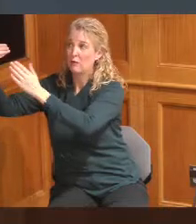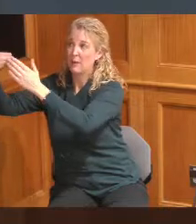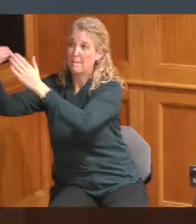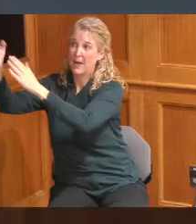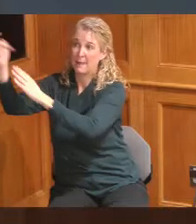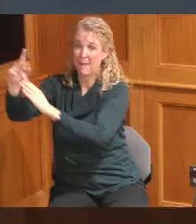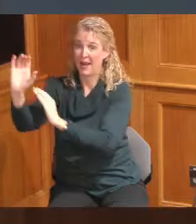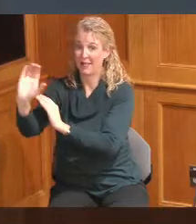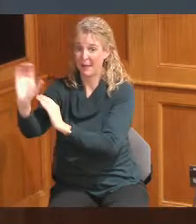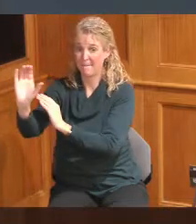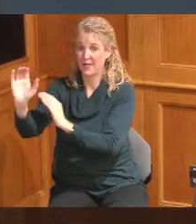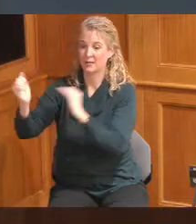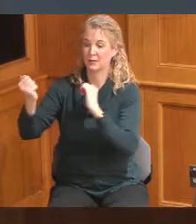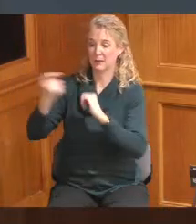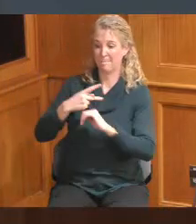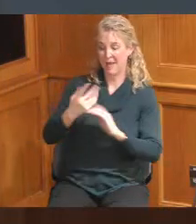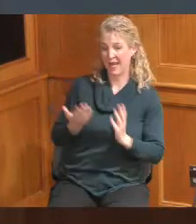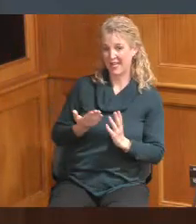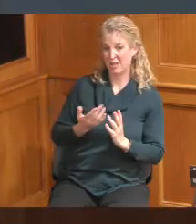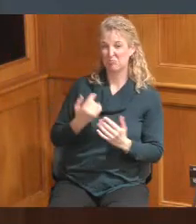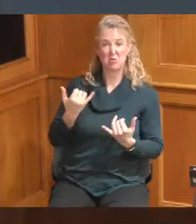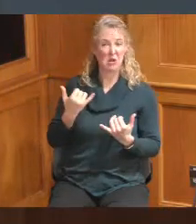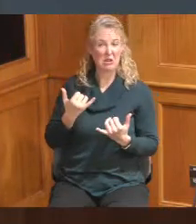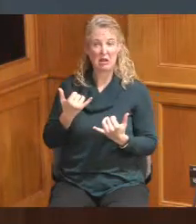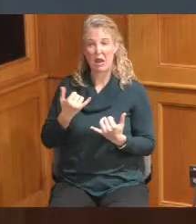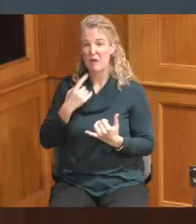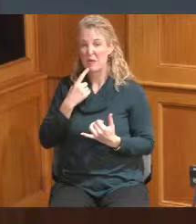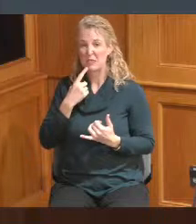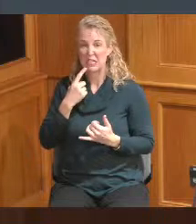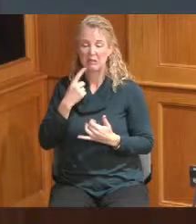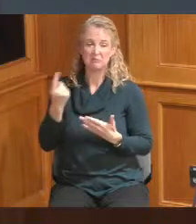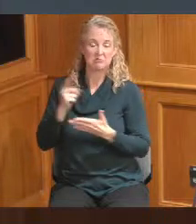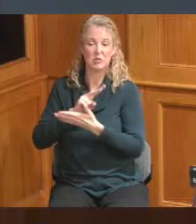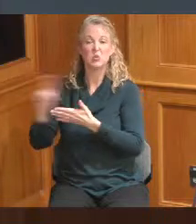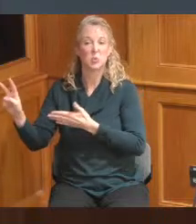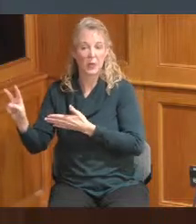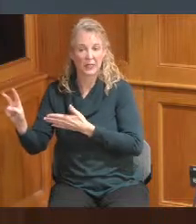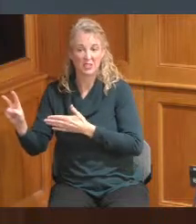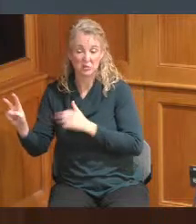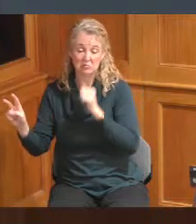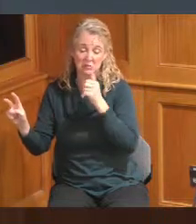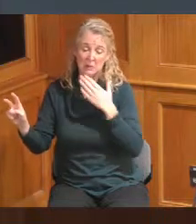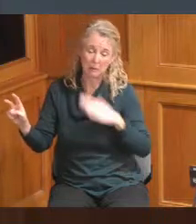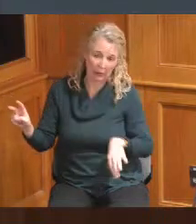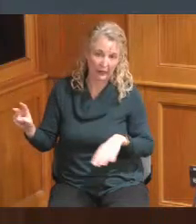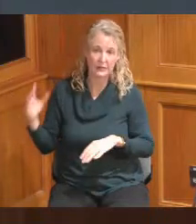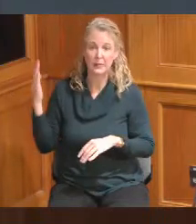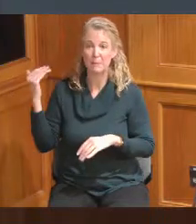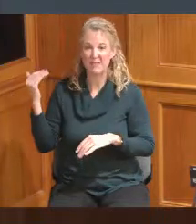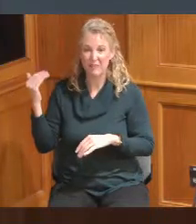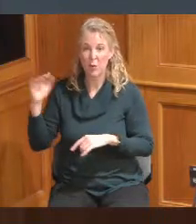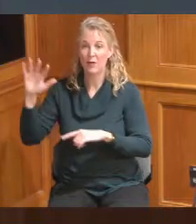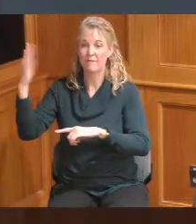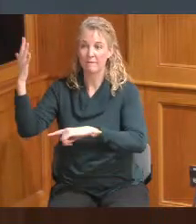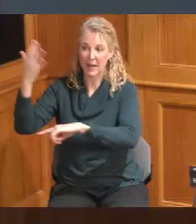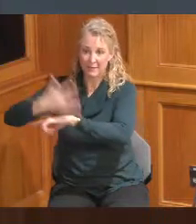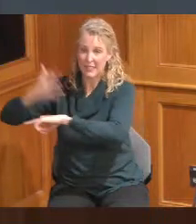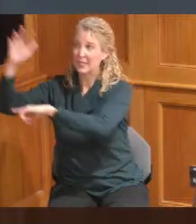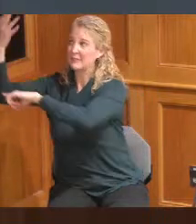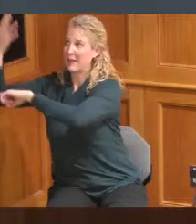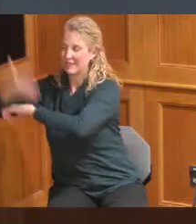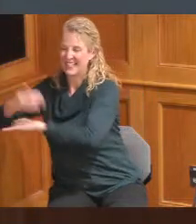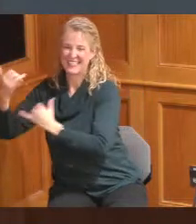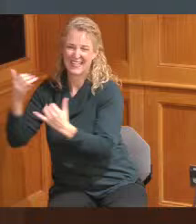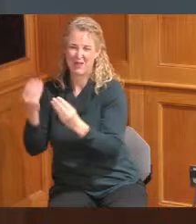It is taking, it's only taking a little bit longer now. They say it's about 2 weeks. And so they've gone from sort of an automatic review of the reimbursement